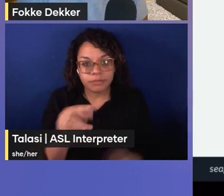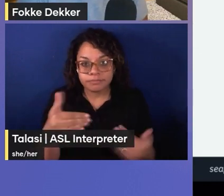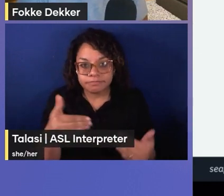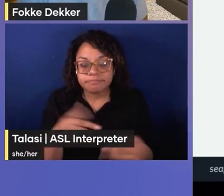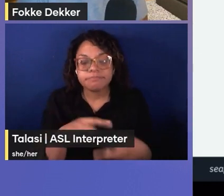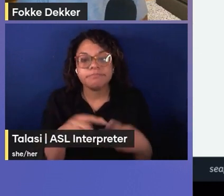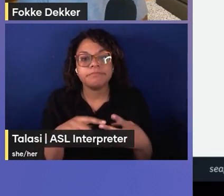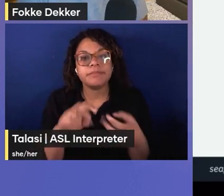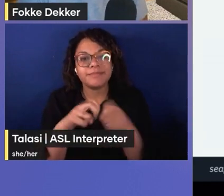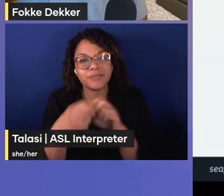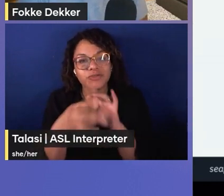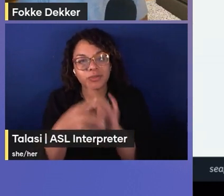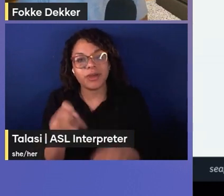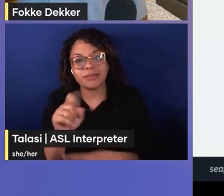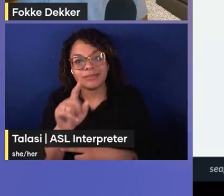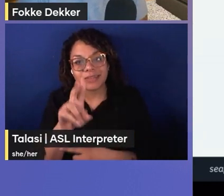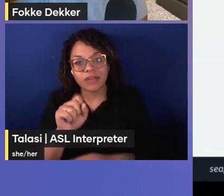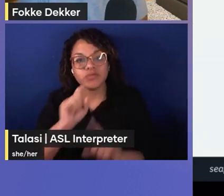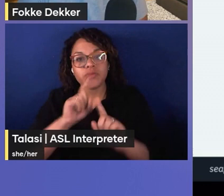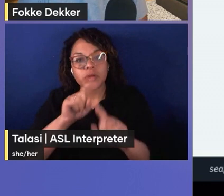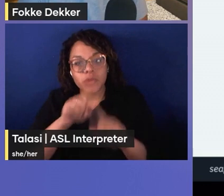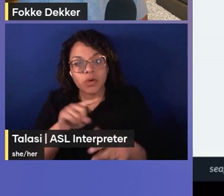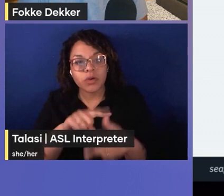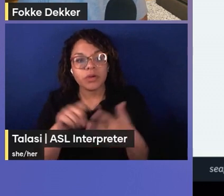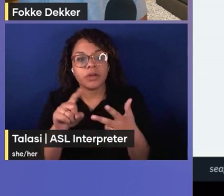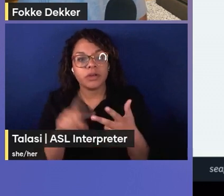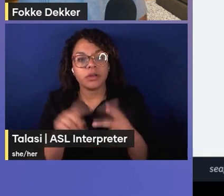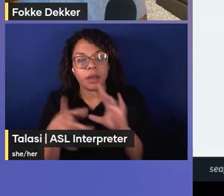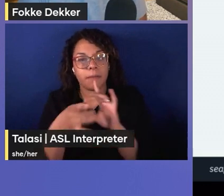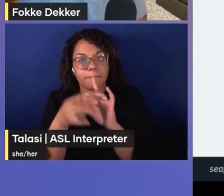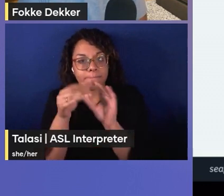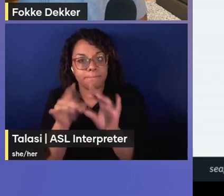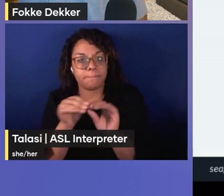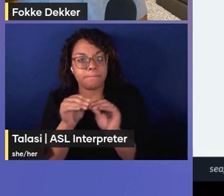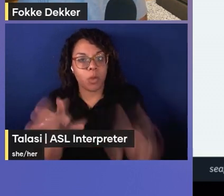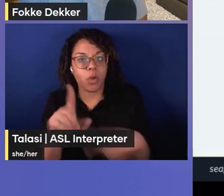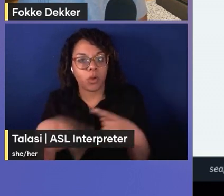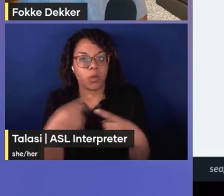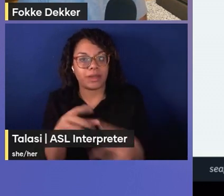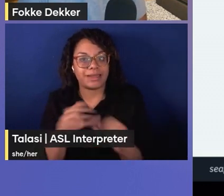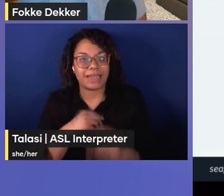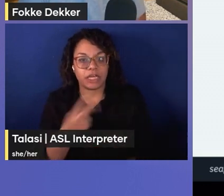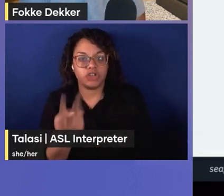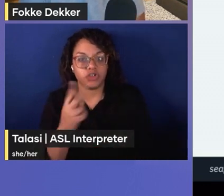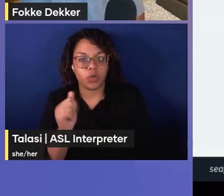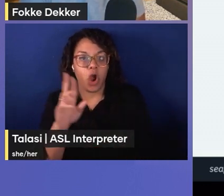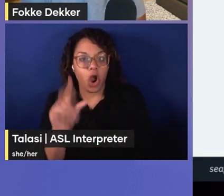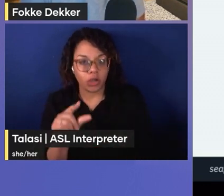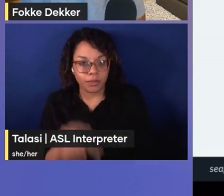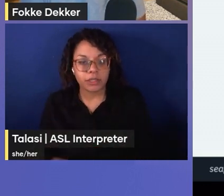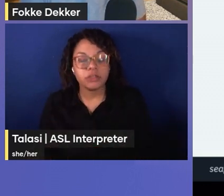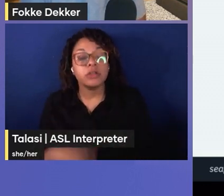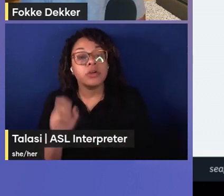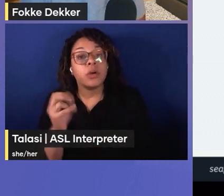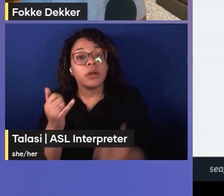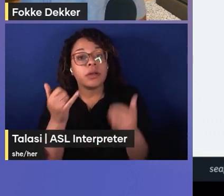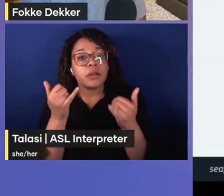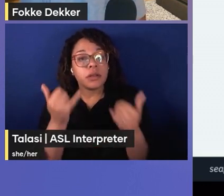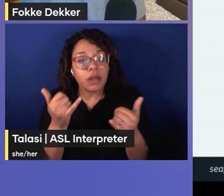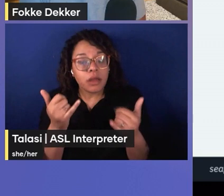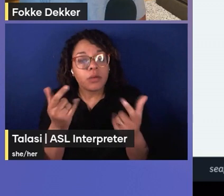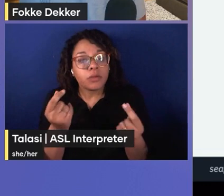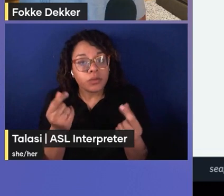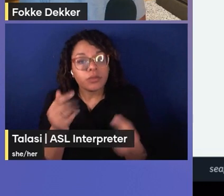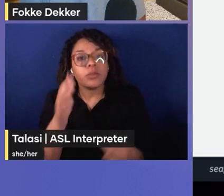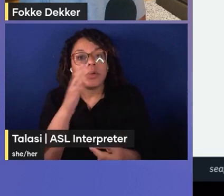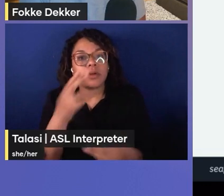issues around status reporting. It had some issues around actually deploying, as it was taking 2 arguments. So what we're going to do now is we're going to use